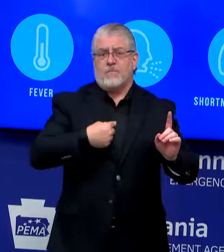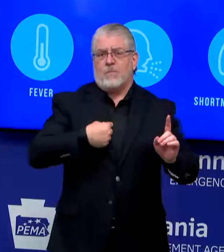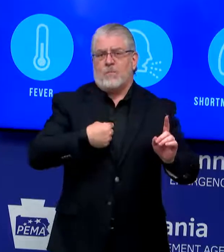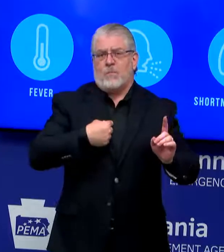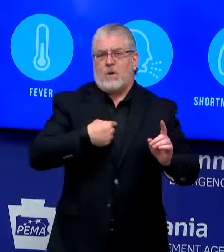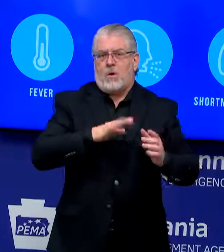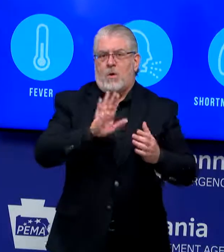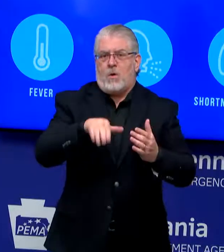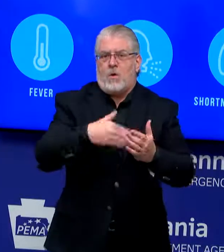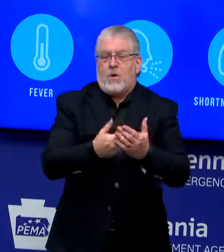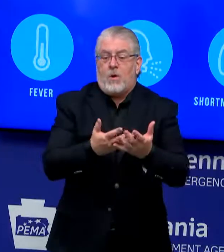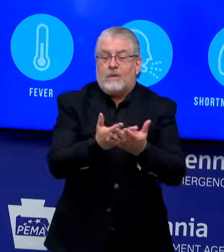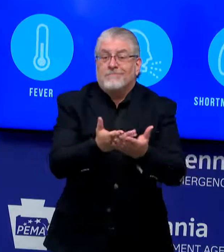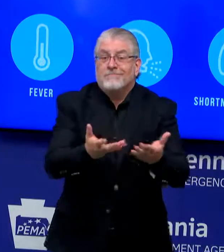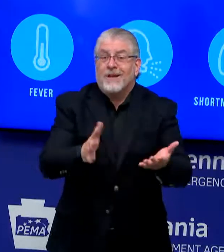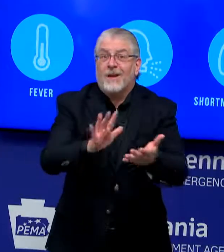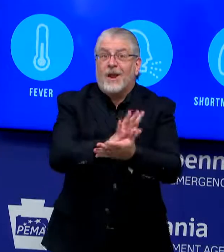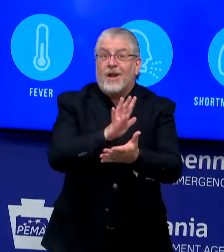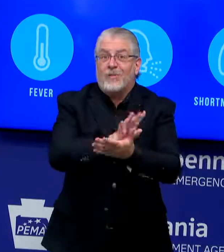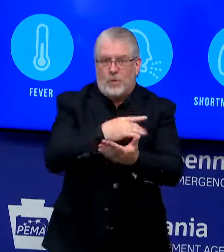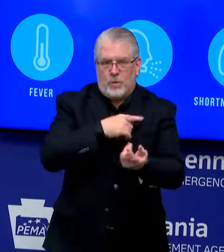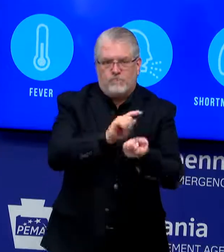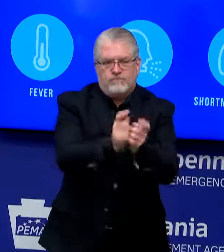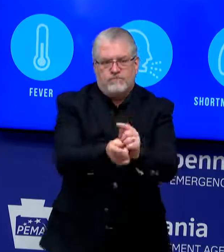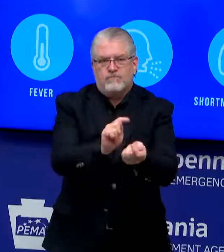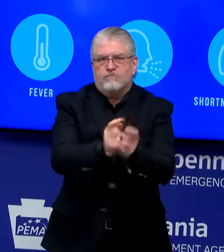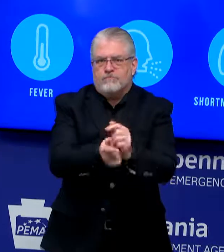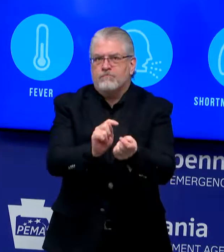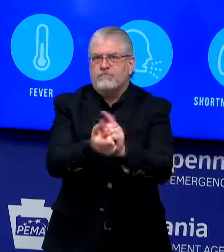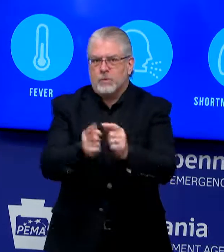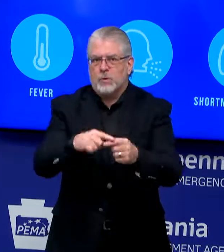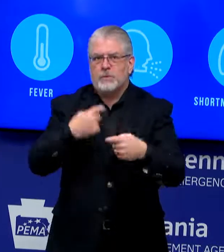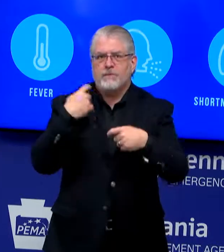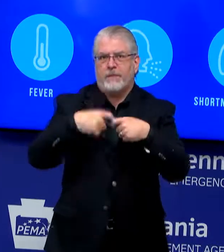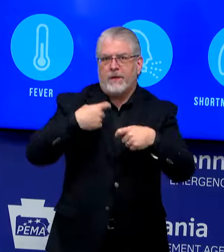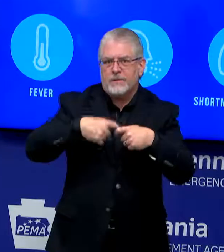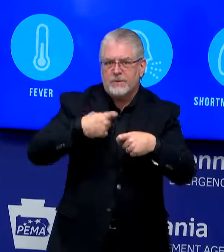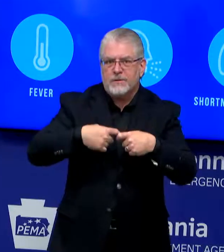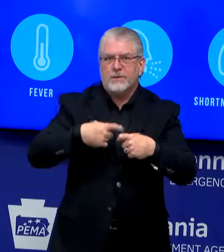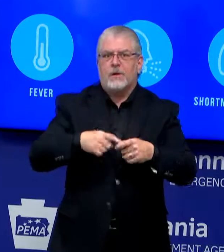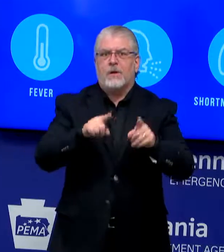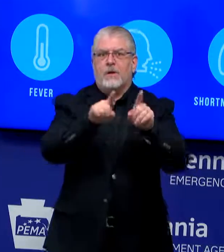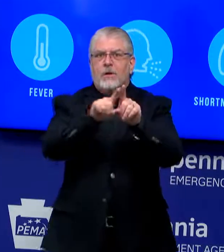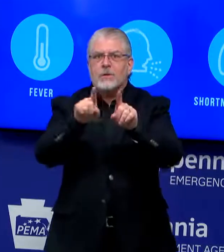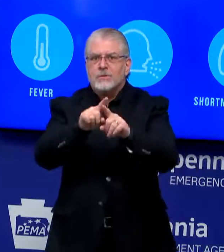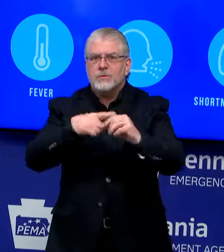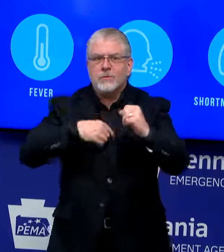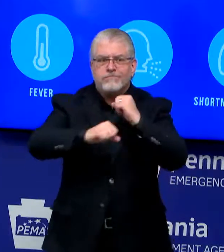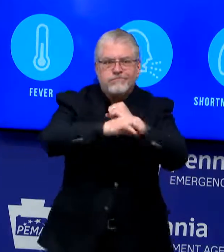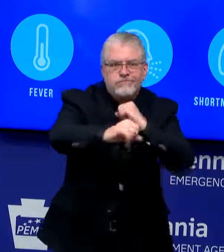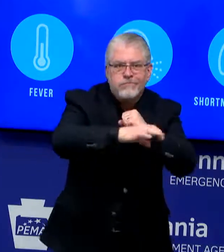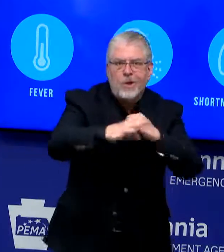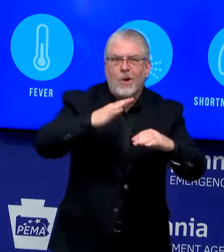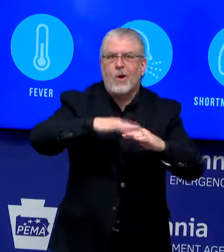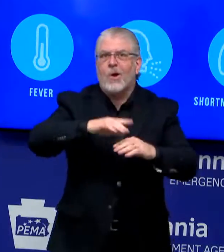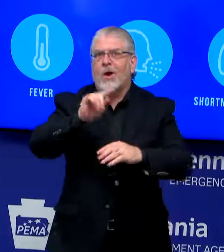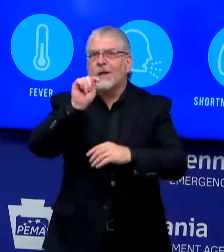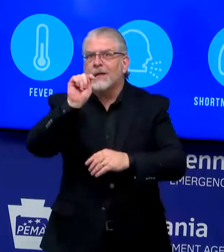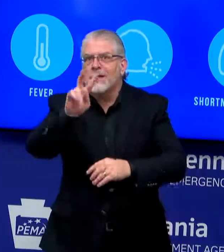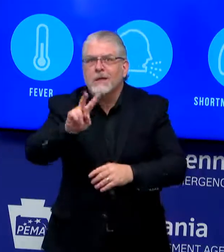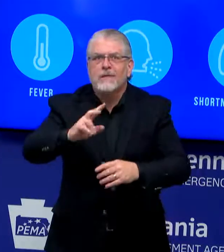the information about masks on that, and that is also available in Spanish. So we'll be reaching out to the Hispanic